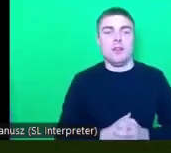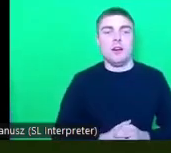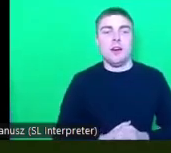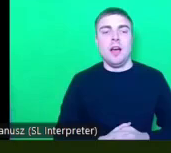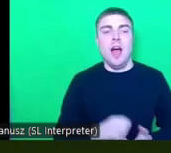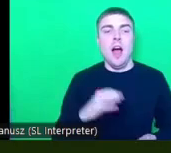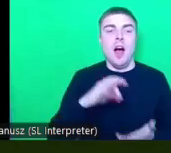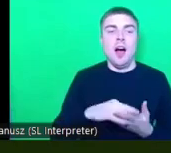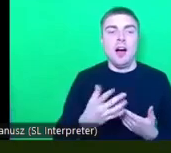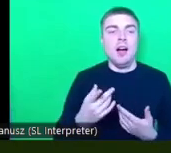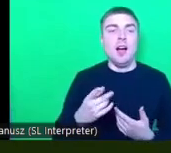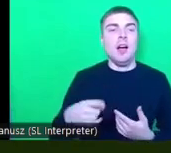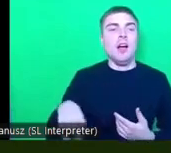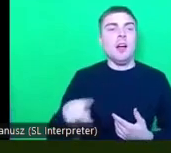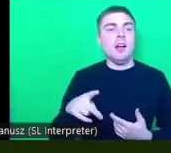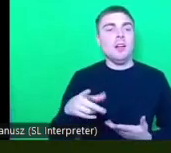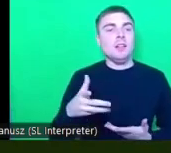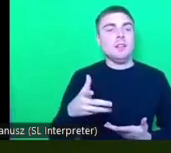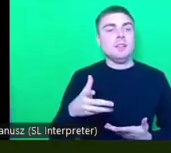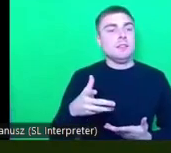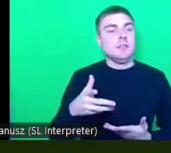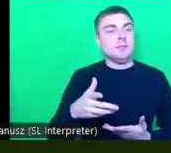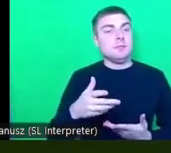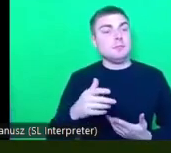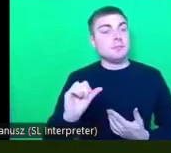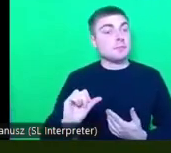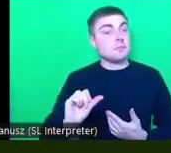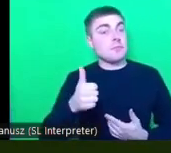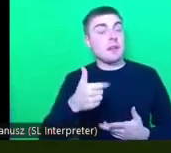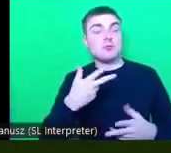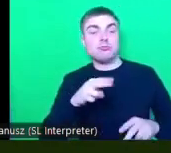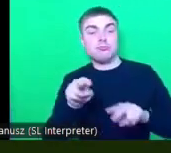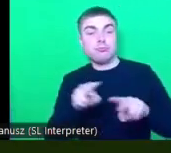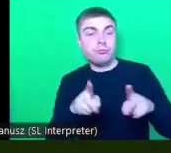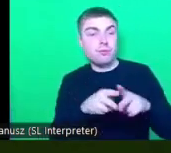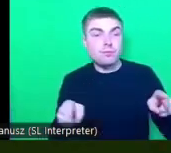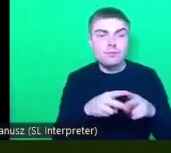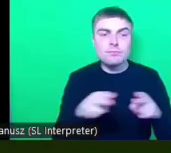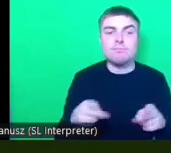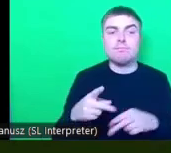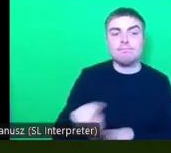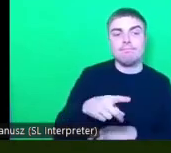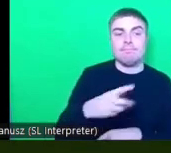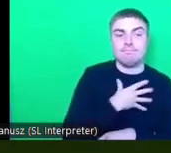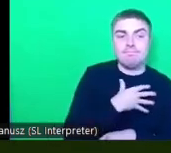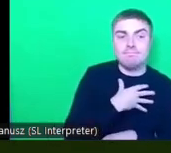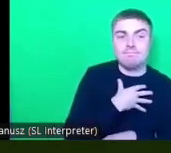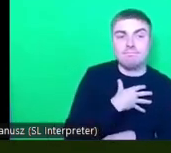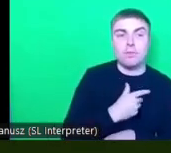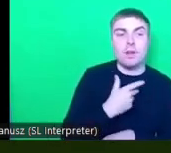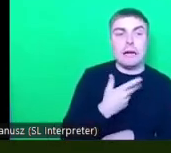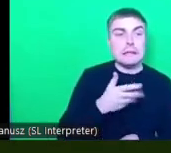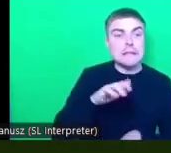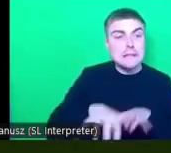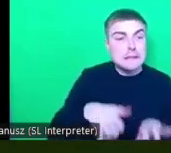first hunting season, when they have wolves on their hunting ground, they actually reduce their harvest to compensate